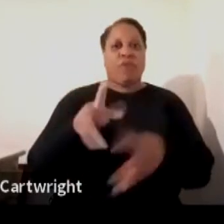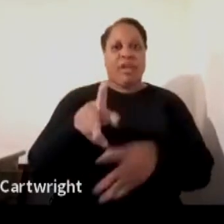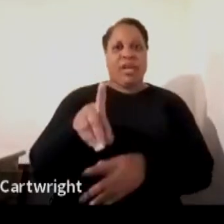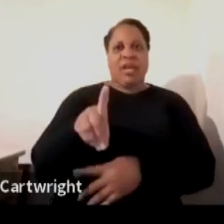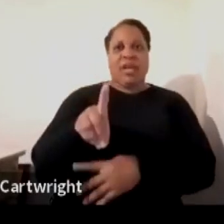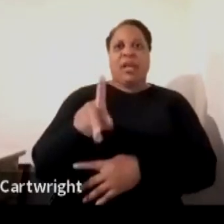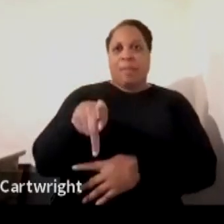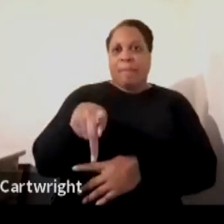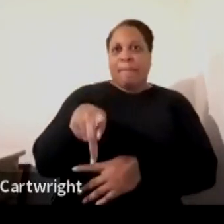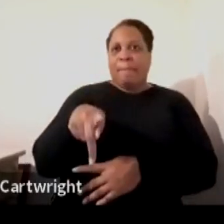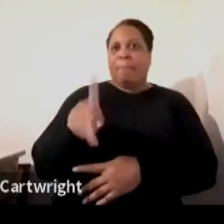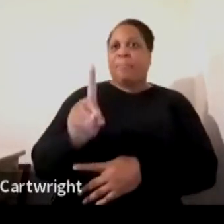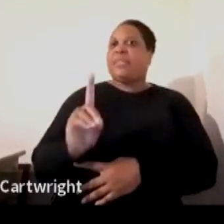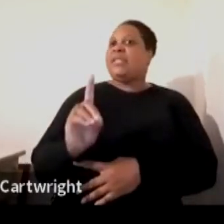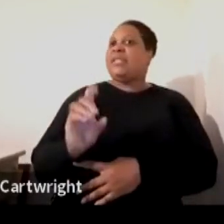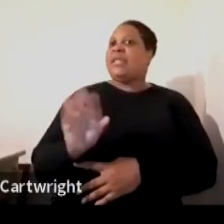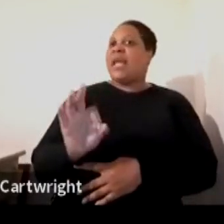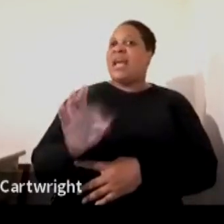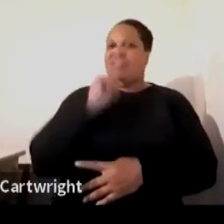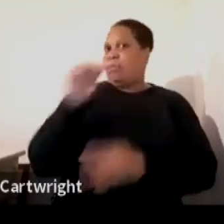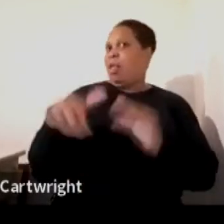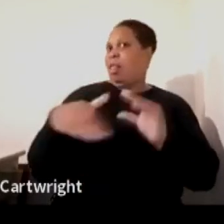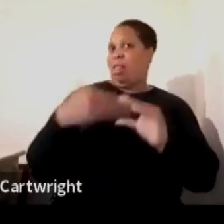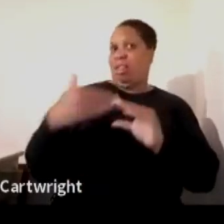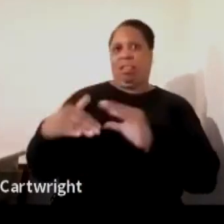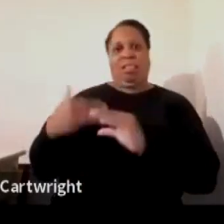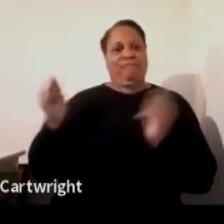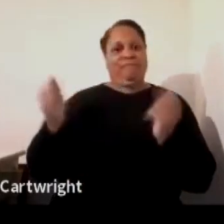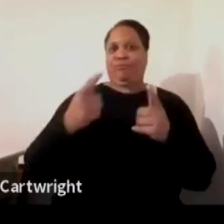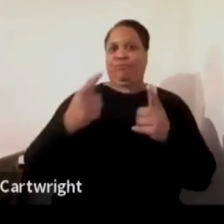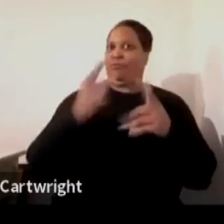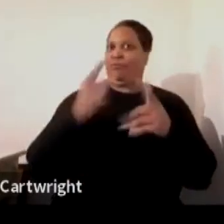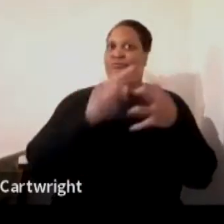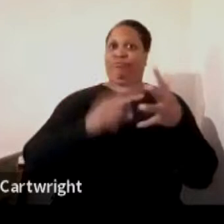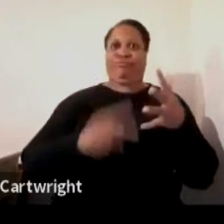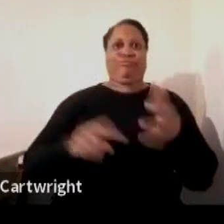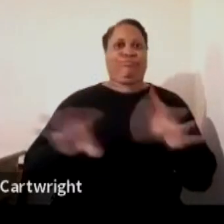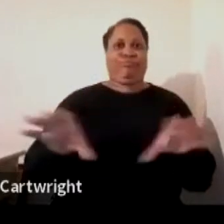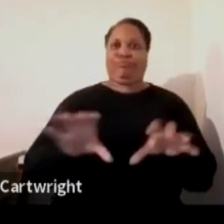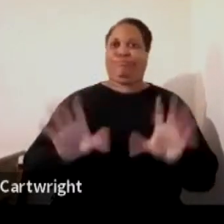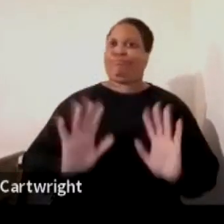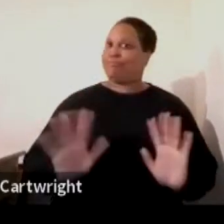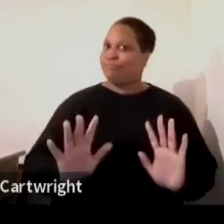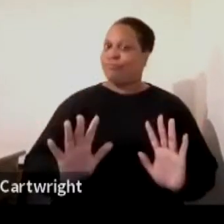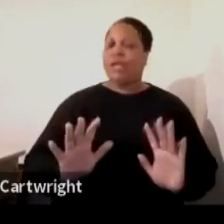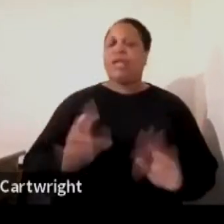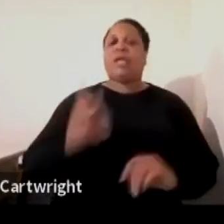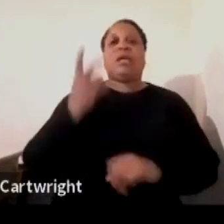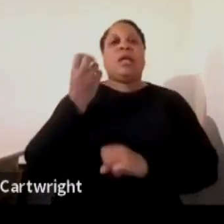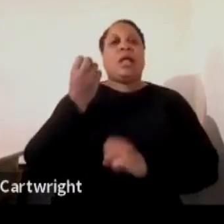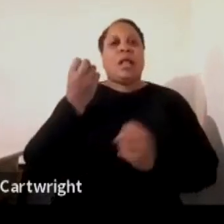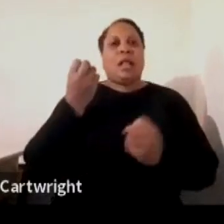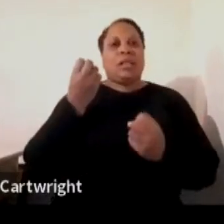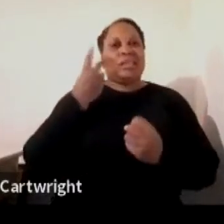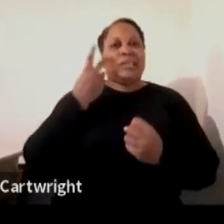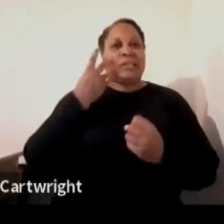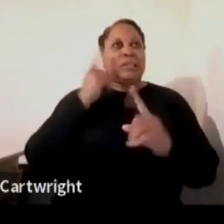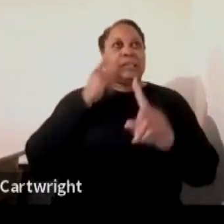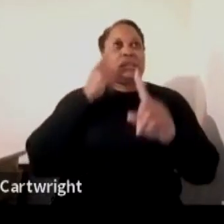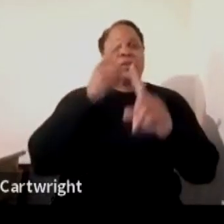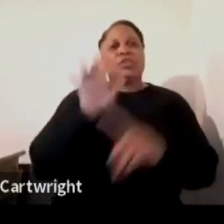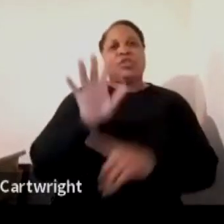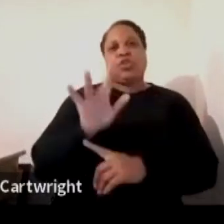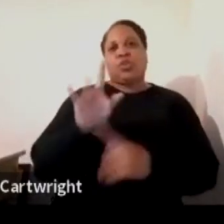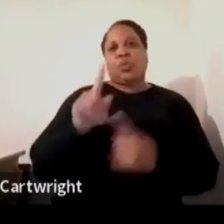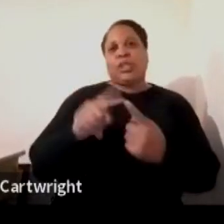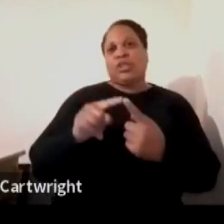to email us and go to those extra hoops. So yeah, we're seeing, I think the number projection was about a 20 to 25% increase.